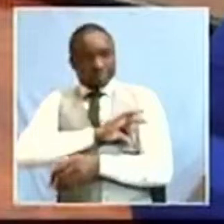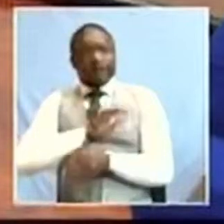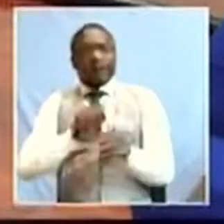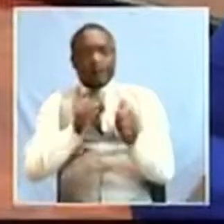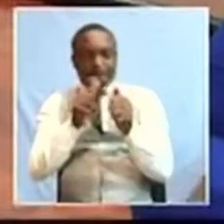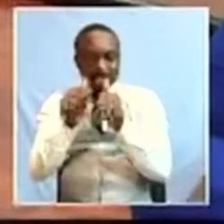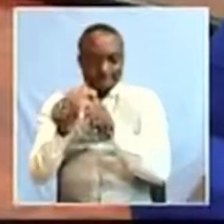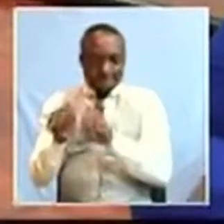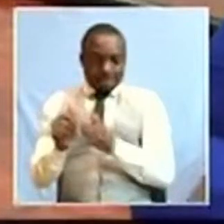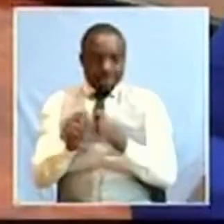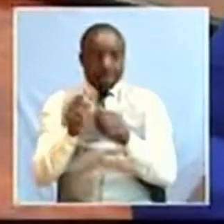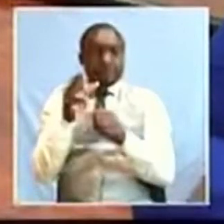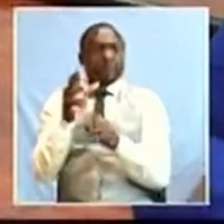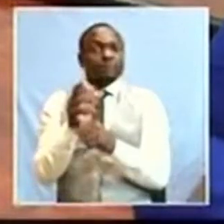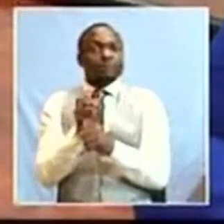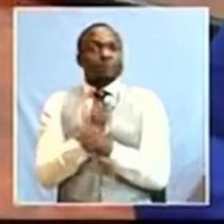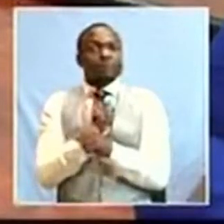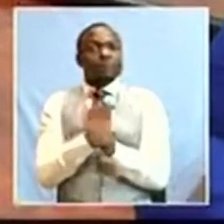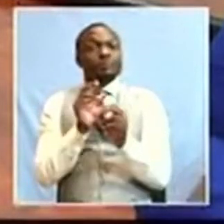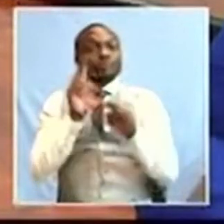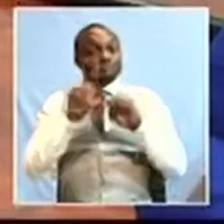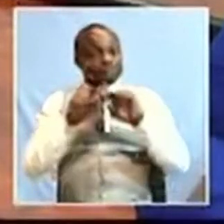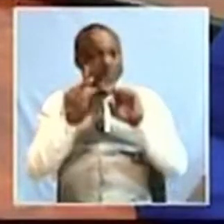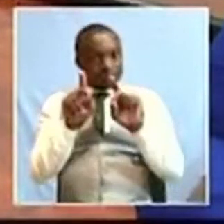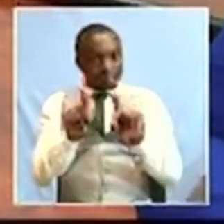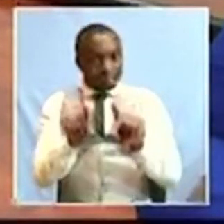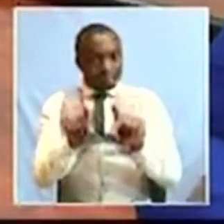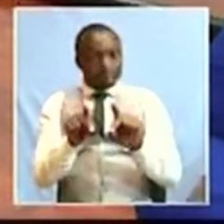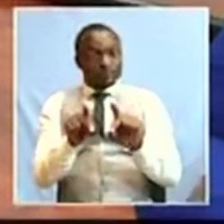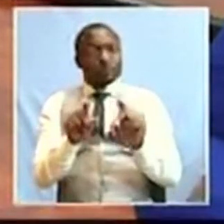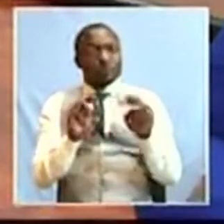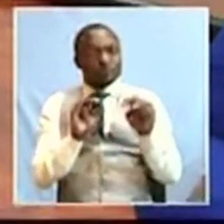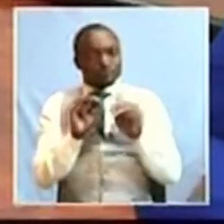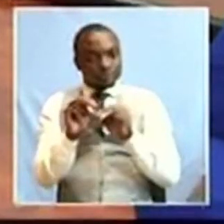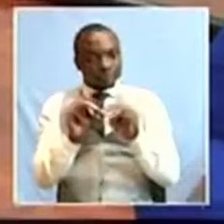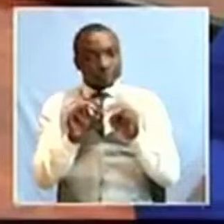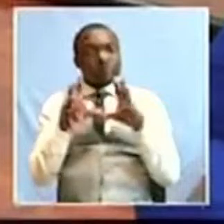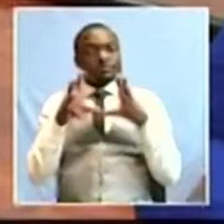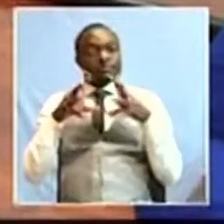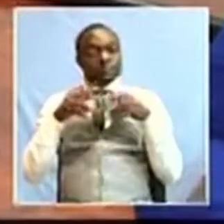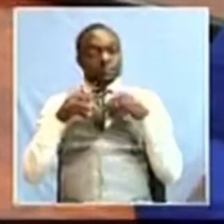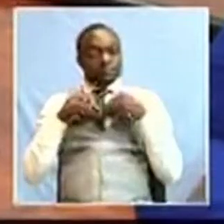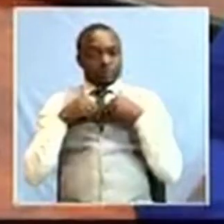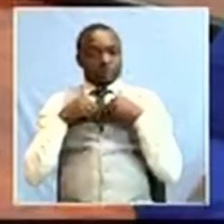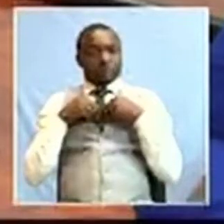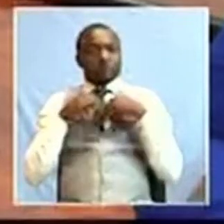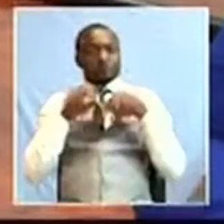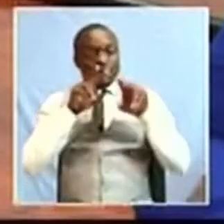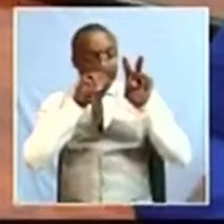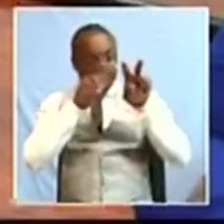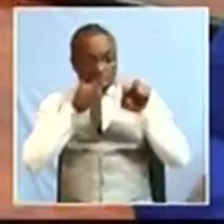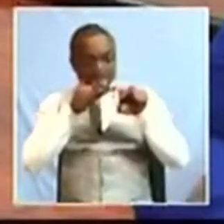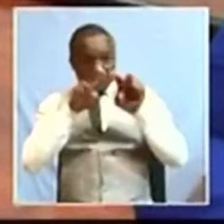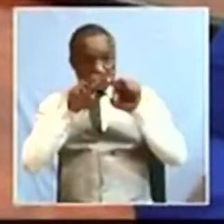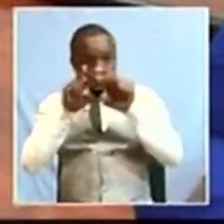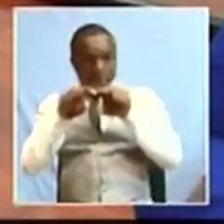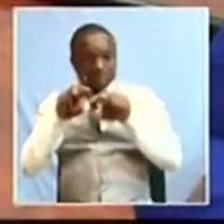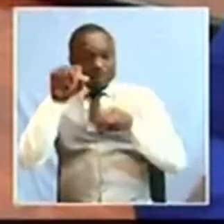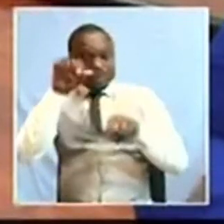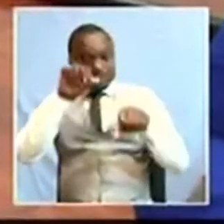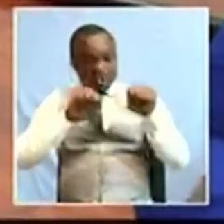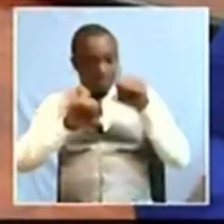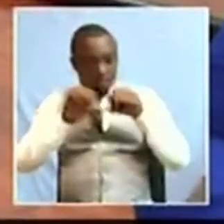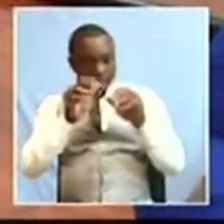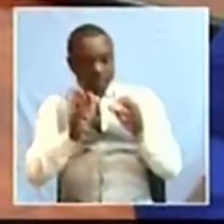Action taken. Chair, management acknowledges the observations made by the